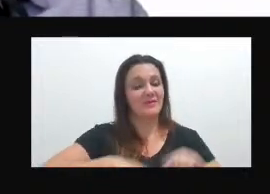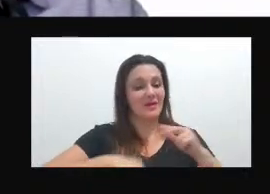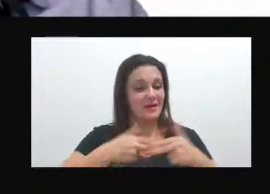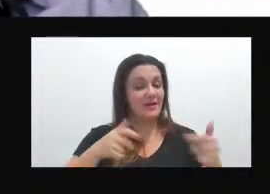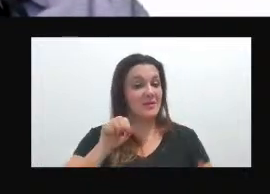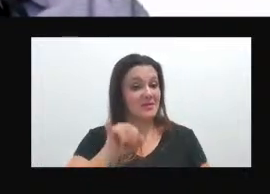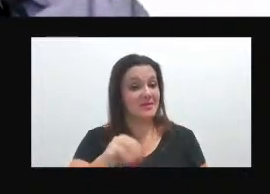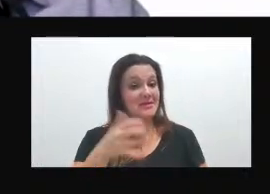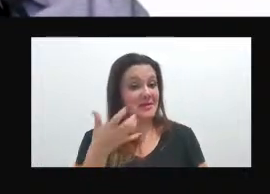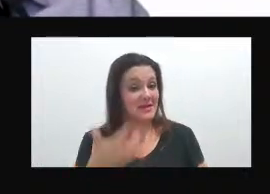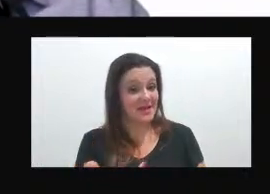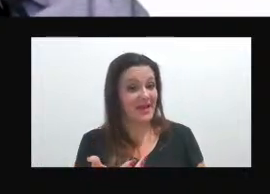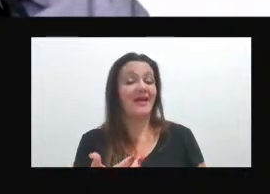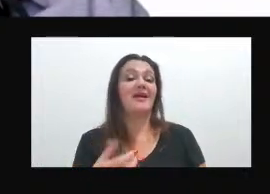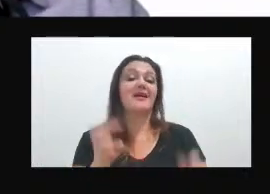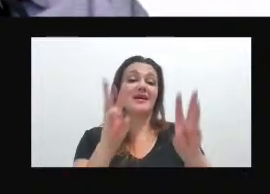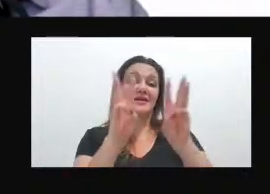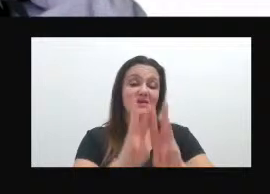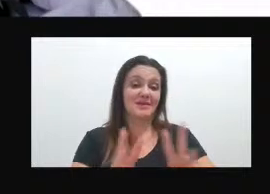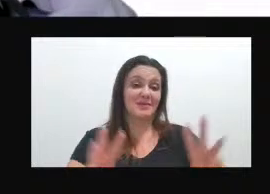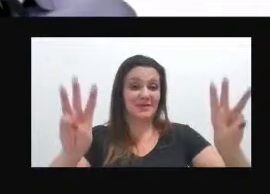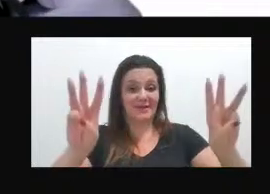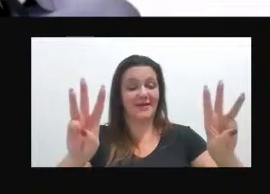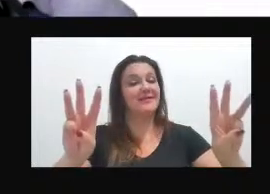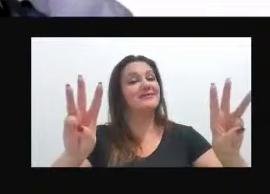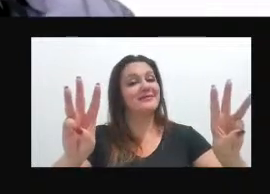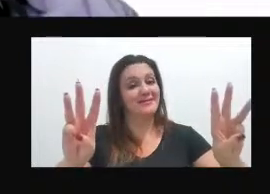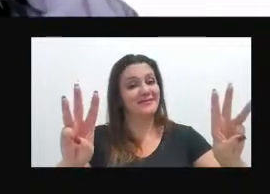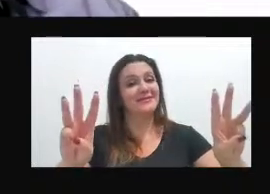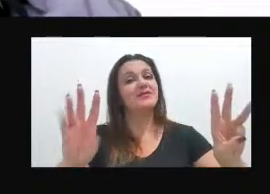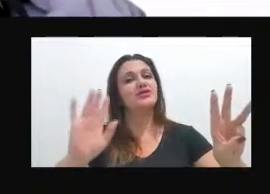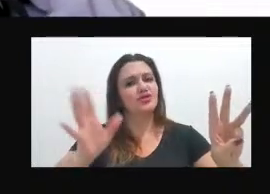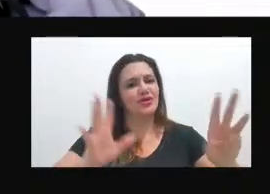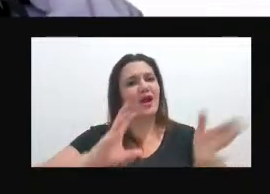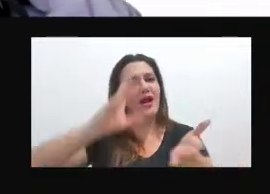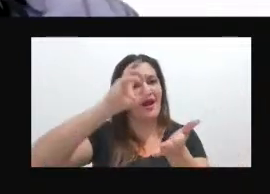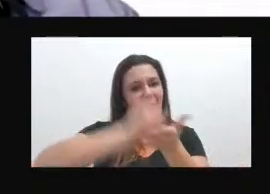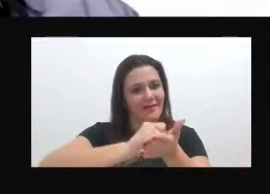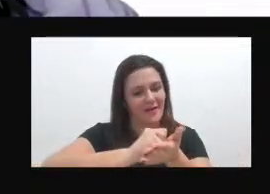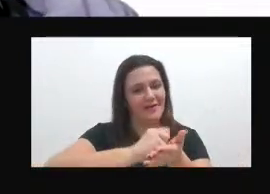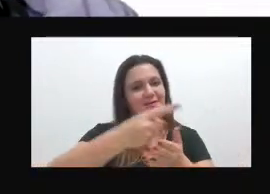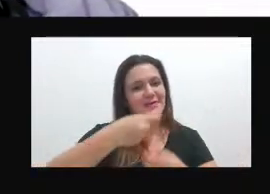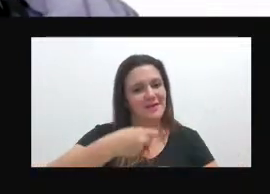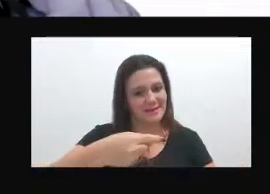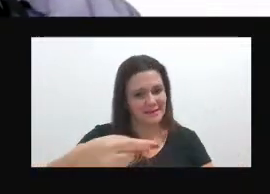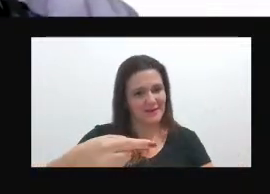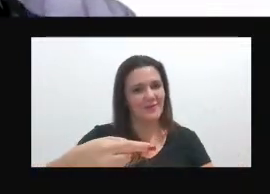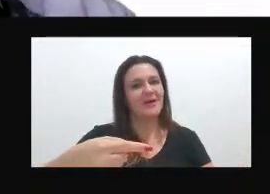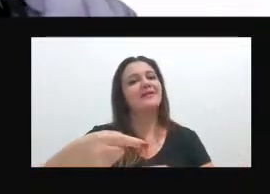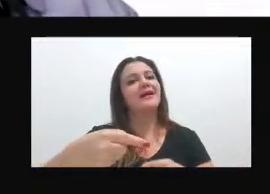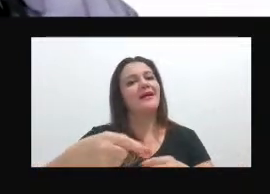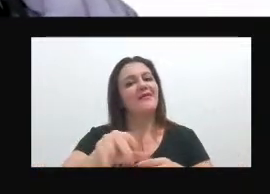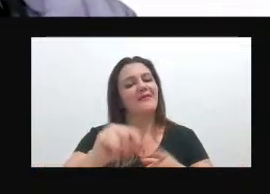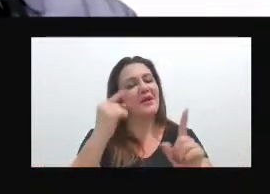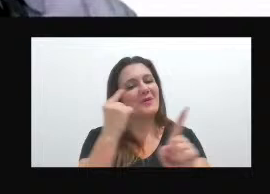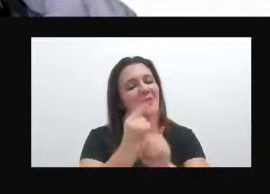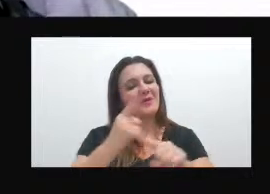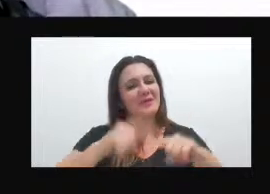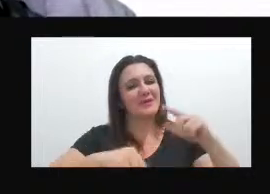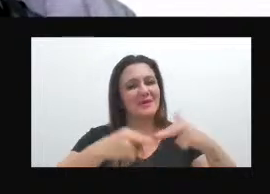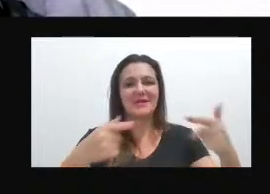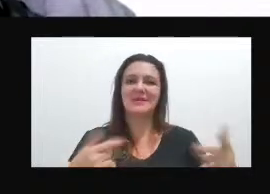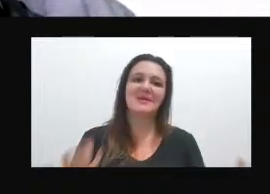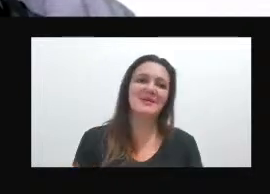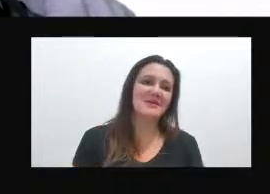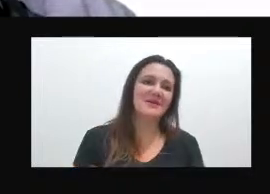you register for ELT Week, it's there. And we'll see each other again tomorrow morning at 9